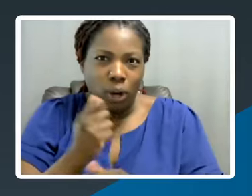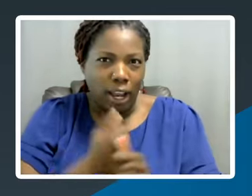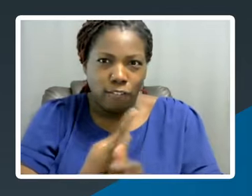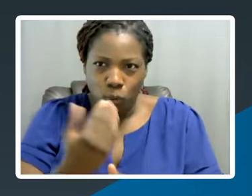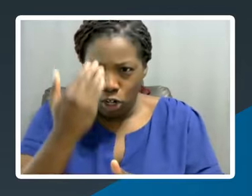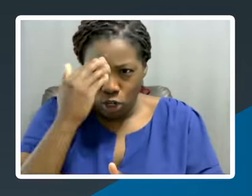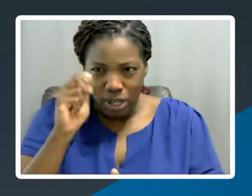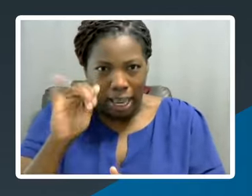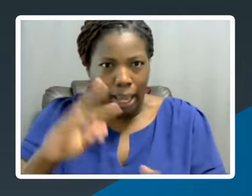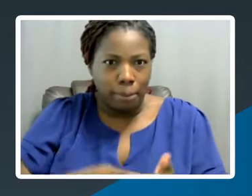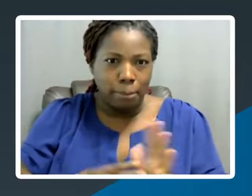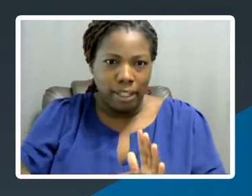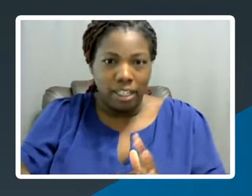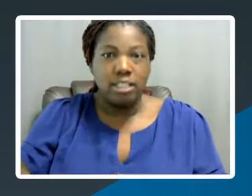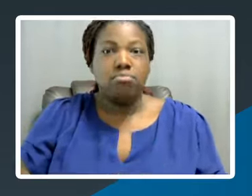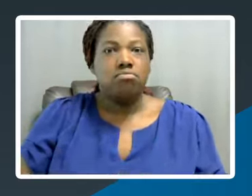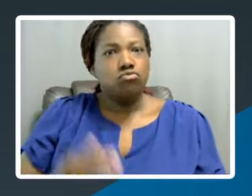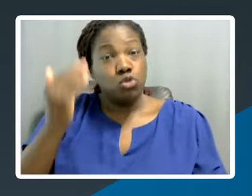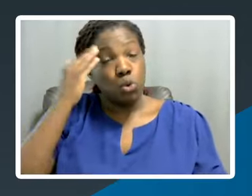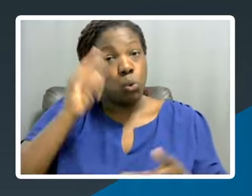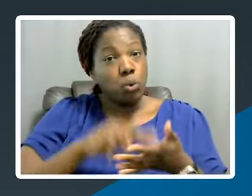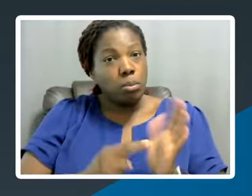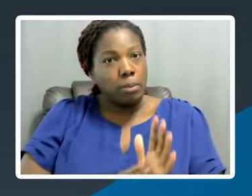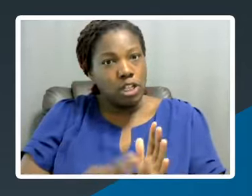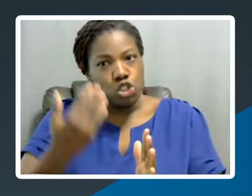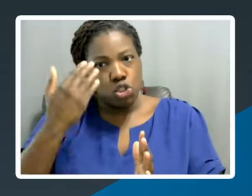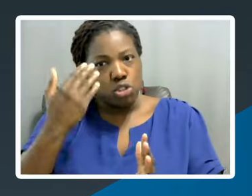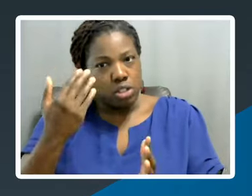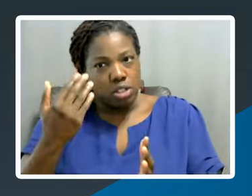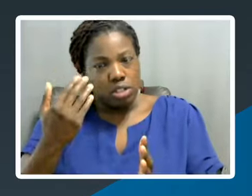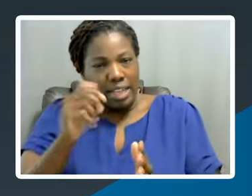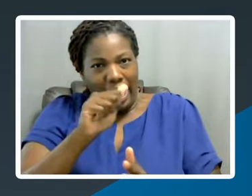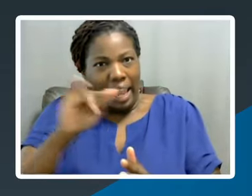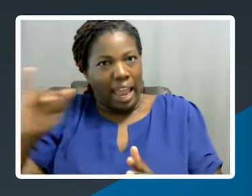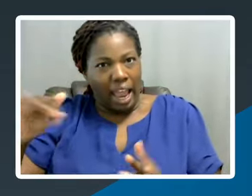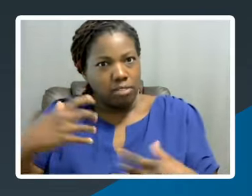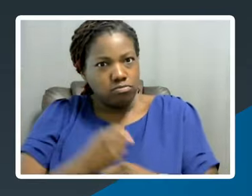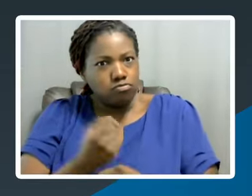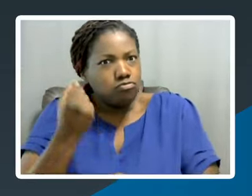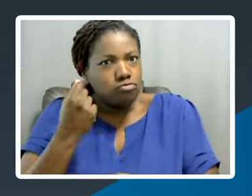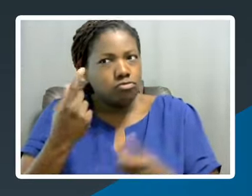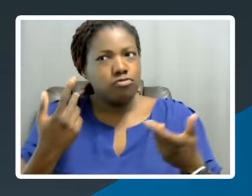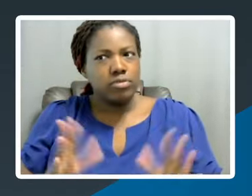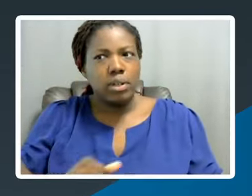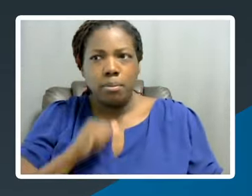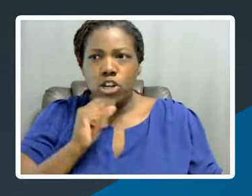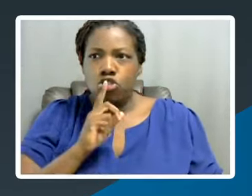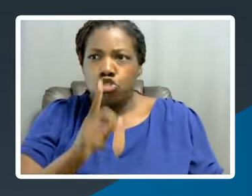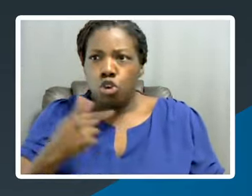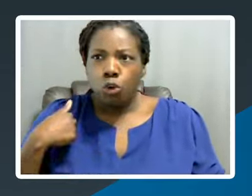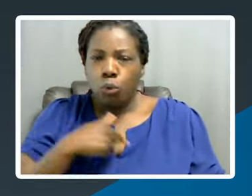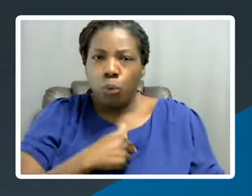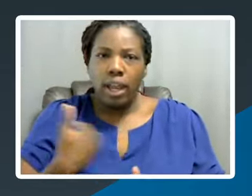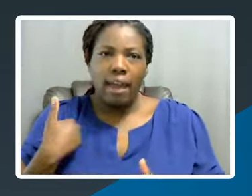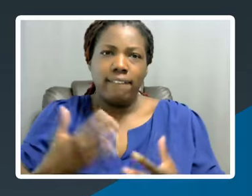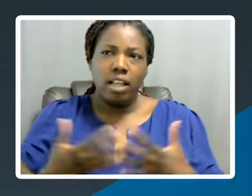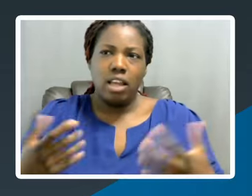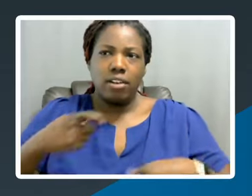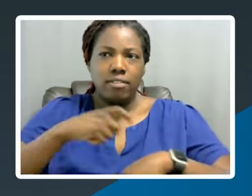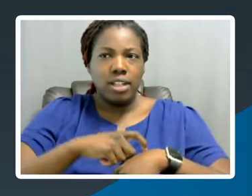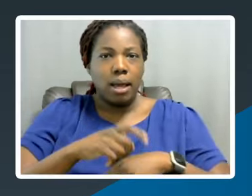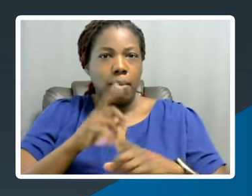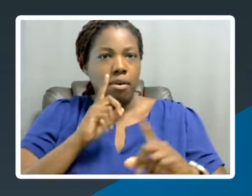AI means, we know what AI stands for, I'm not sure we've spent a whole lot of time having